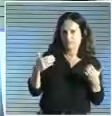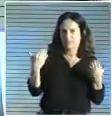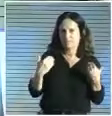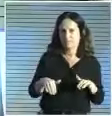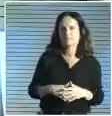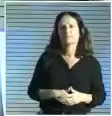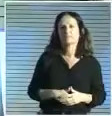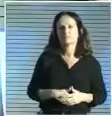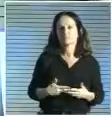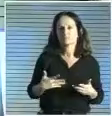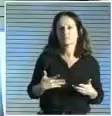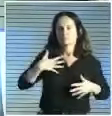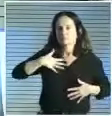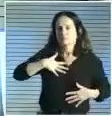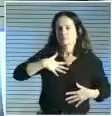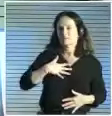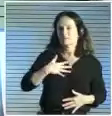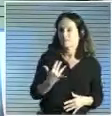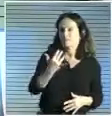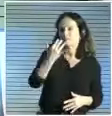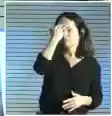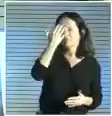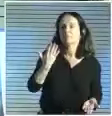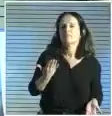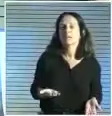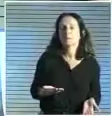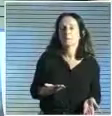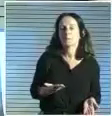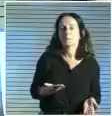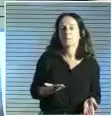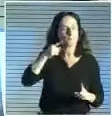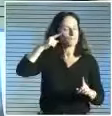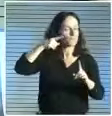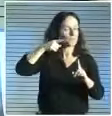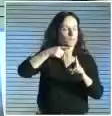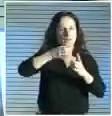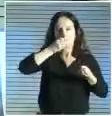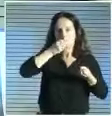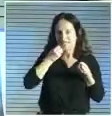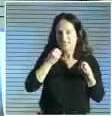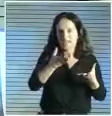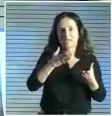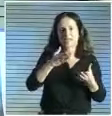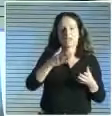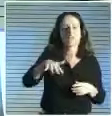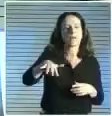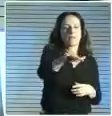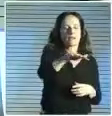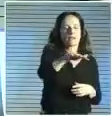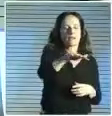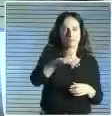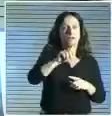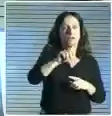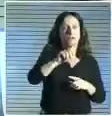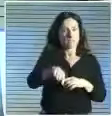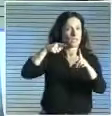at the beginning, this is about sending a strong market signal to the destinations, to government who are thinking